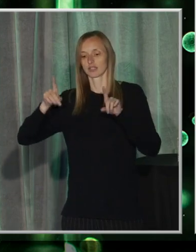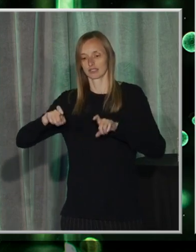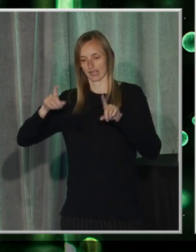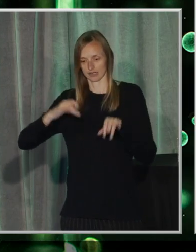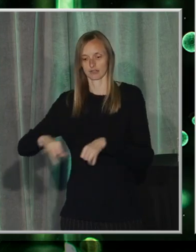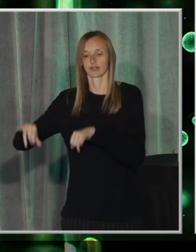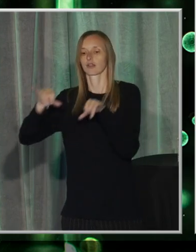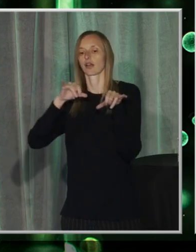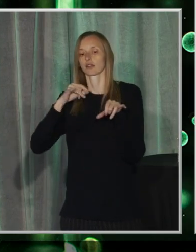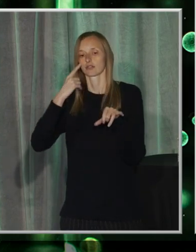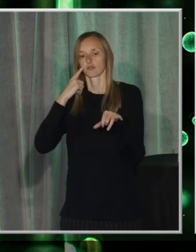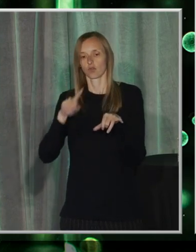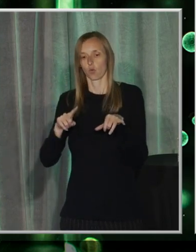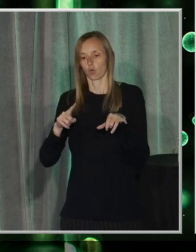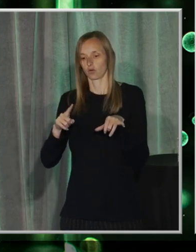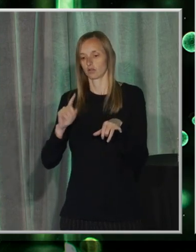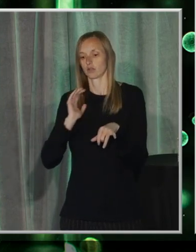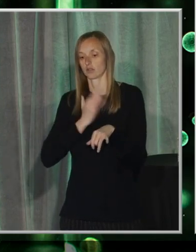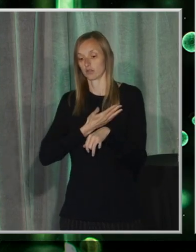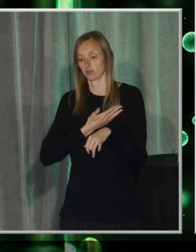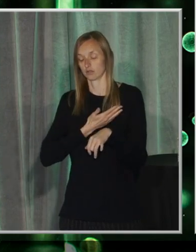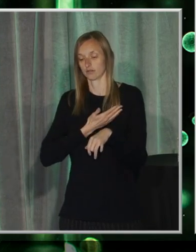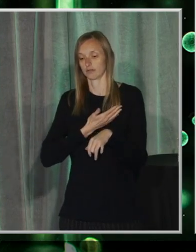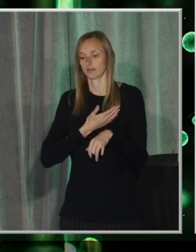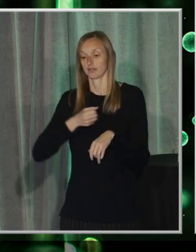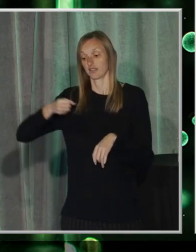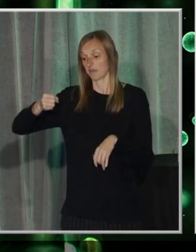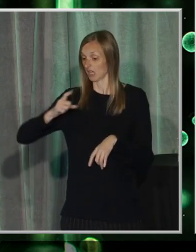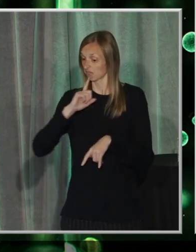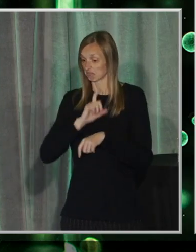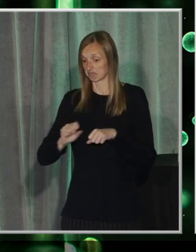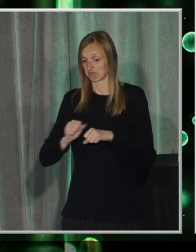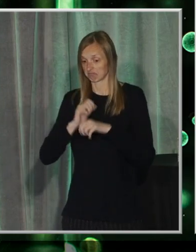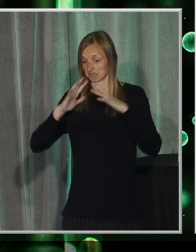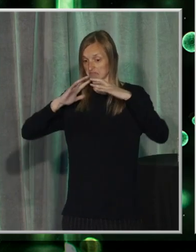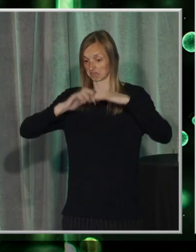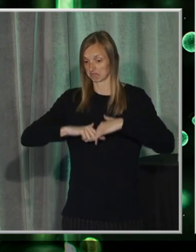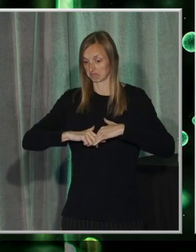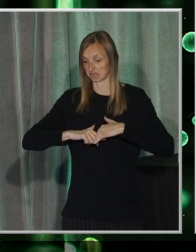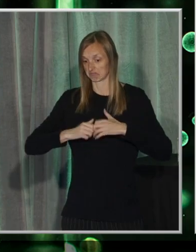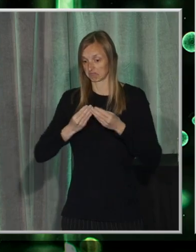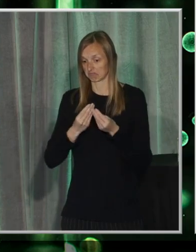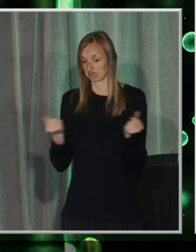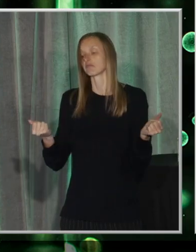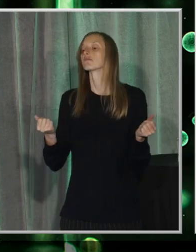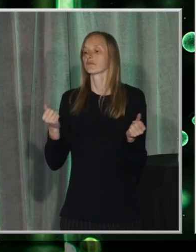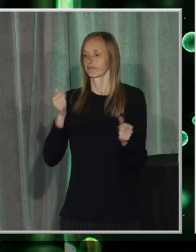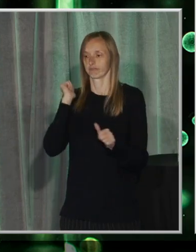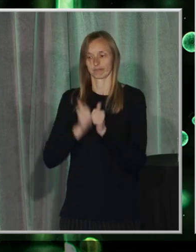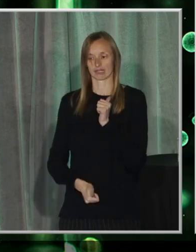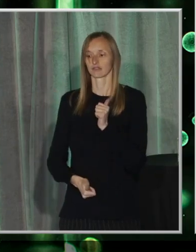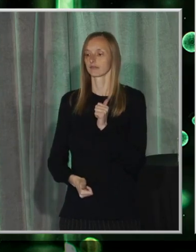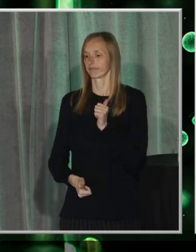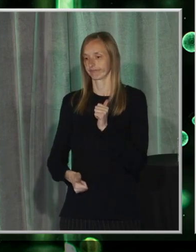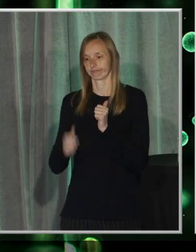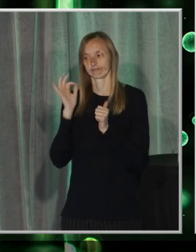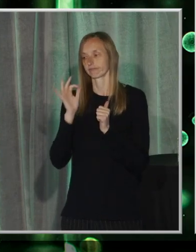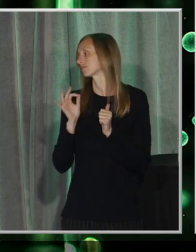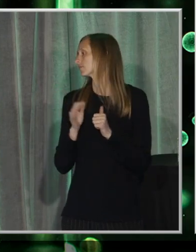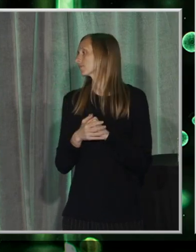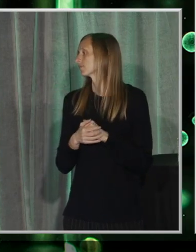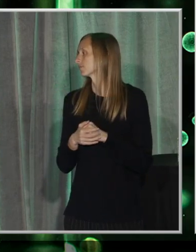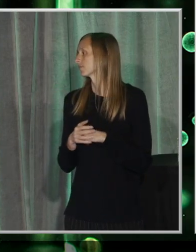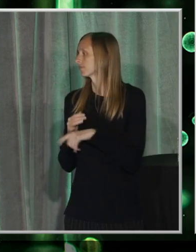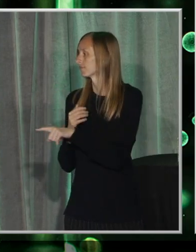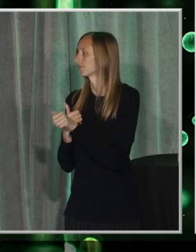a standardized test on the biodegradability of our package, and it passed, really. Can I just